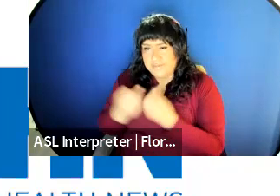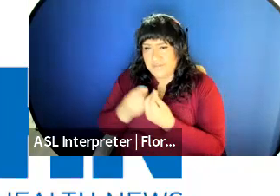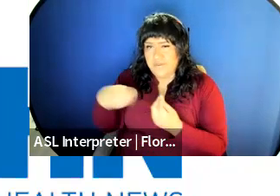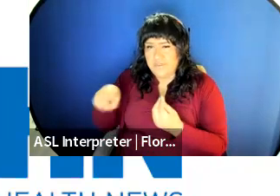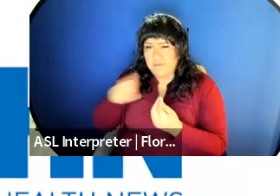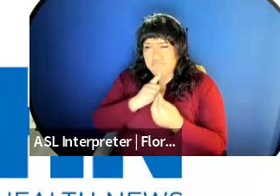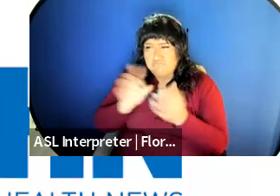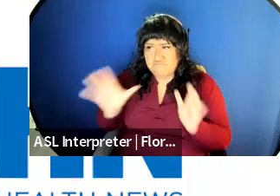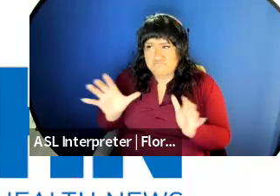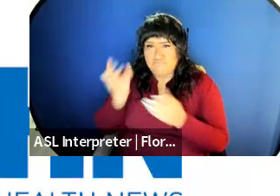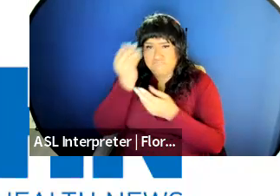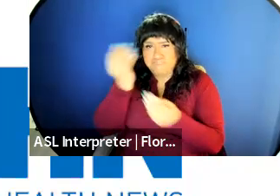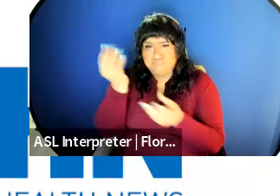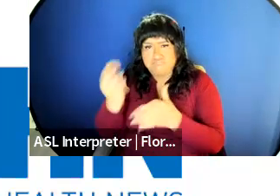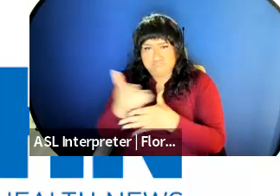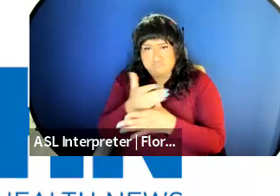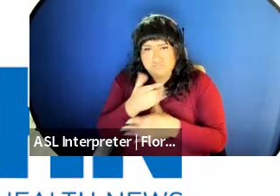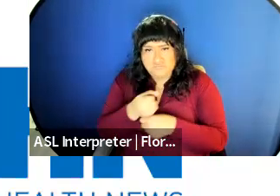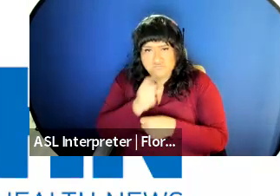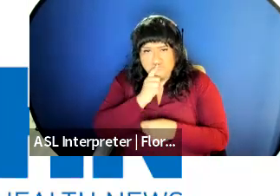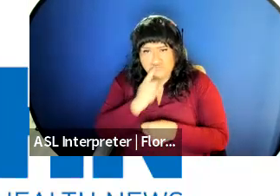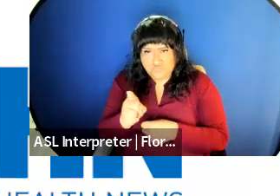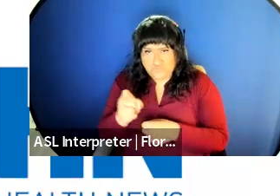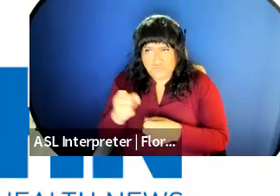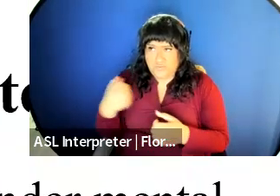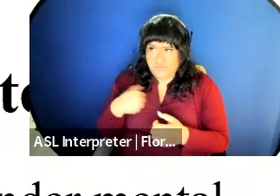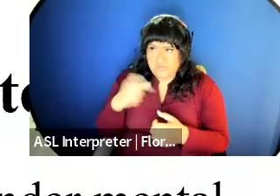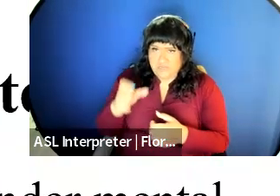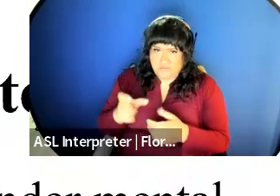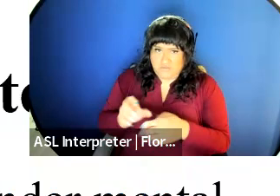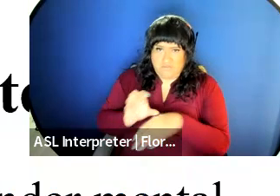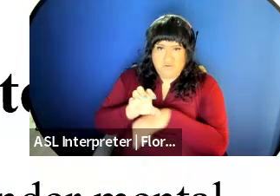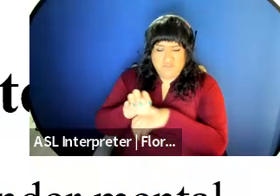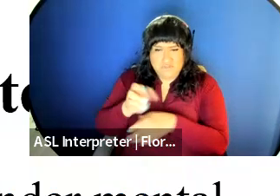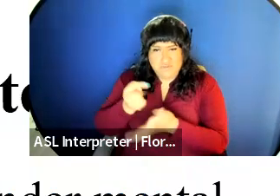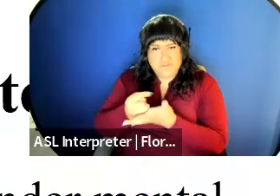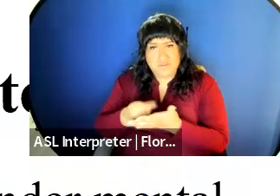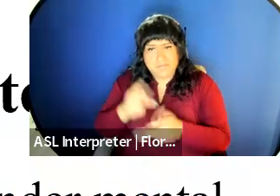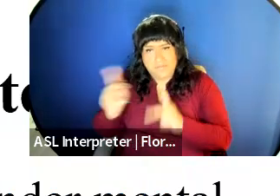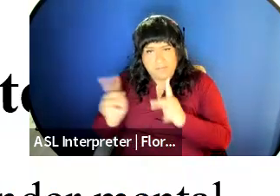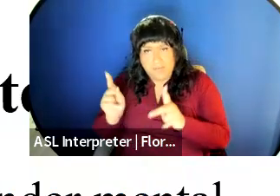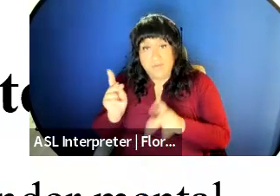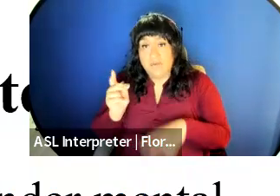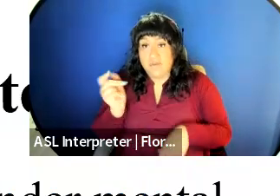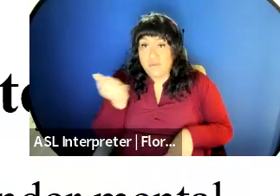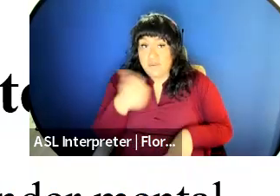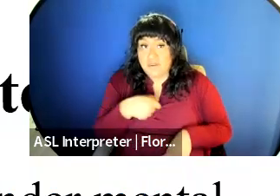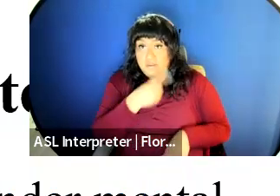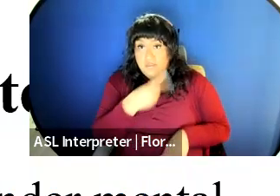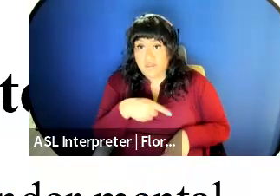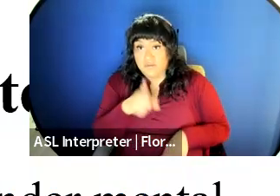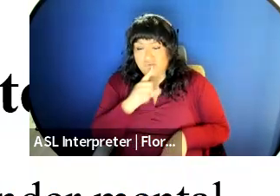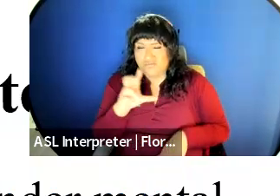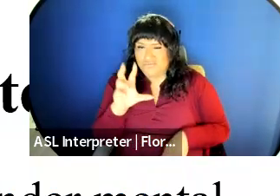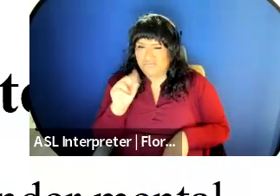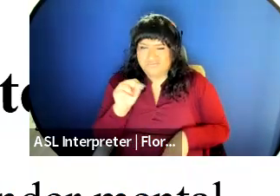following shortly thereafter, saying, therefore, we need to forcibly treat more people. So is any of that true? Actually, none of